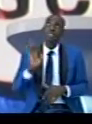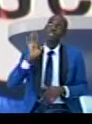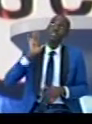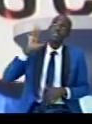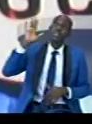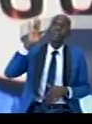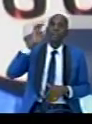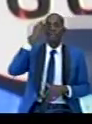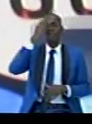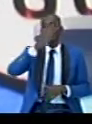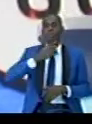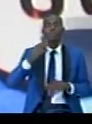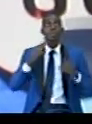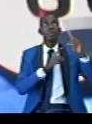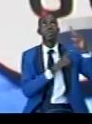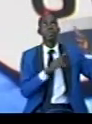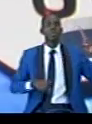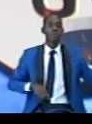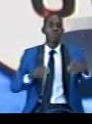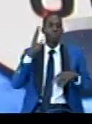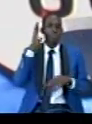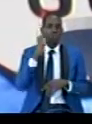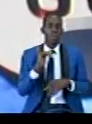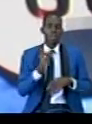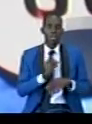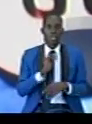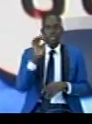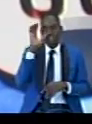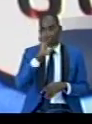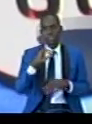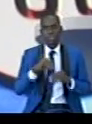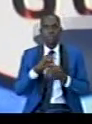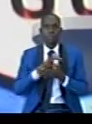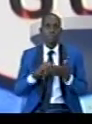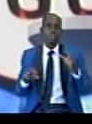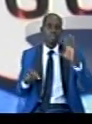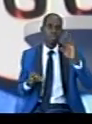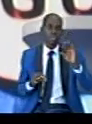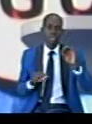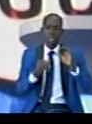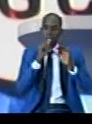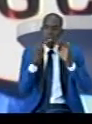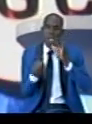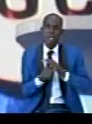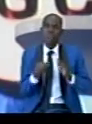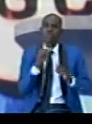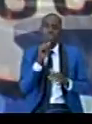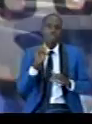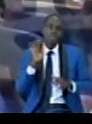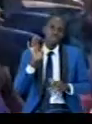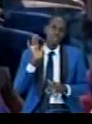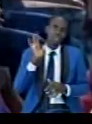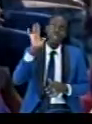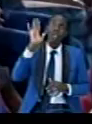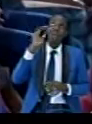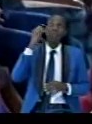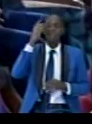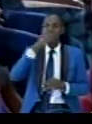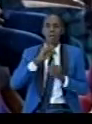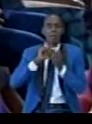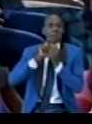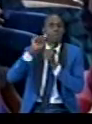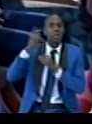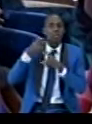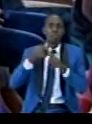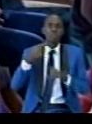Lord, will I see. Then in verse 9, it says, hide not thy face far from